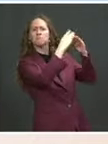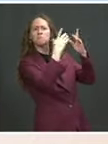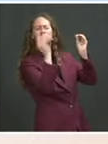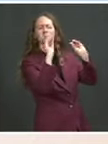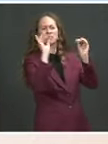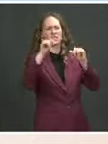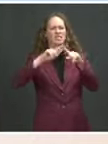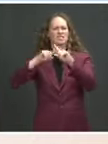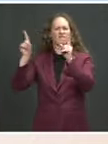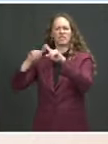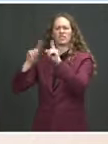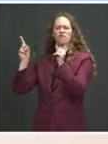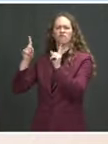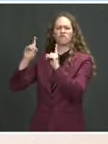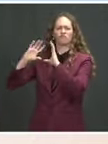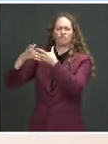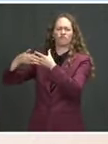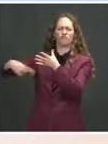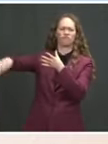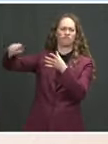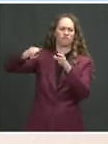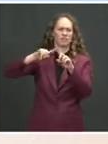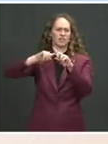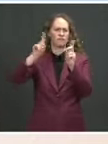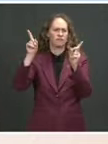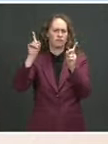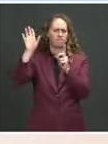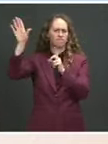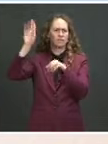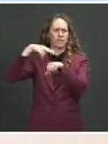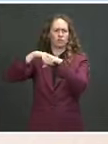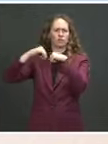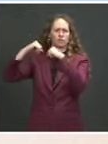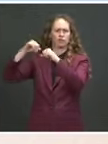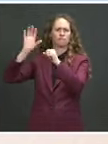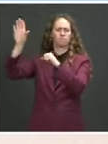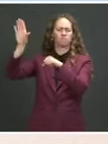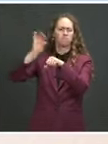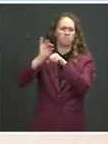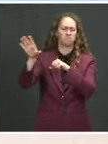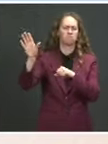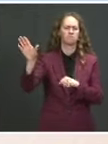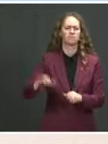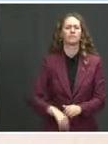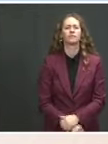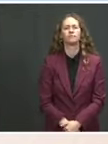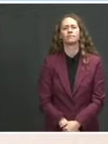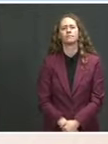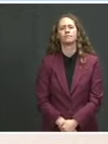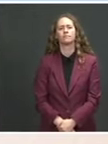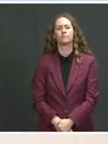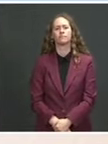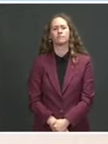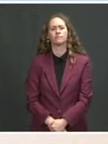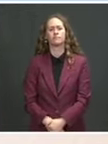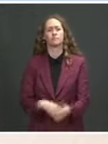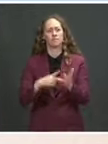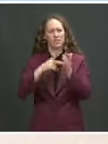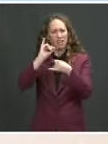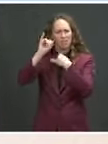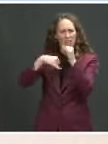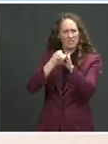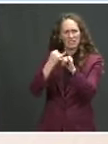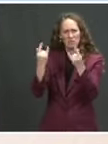our National Security Council that addresses cybersecurity risks and issues. And internationally, you'll deal with that? How? So I think you